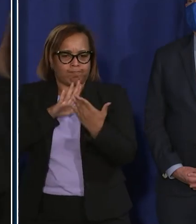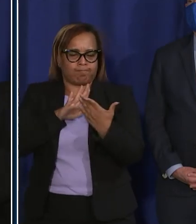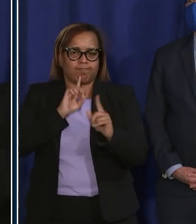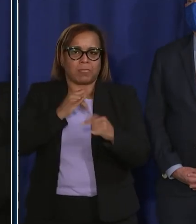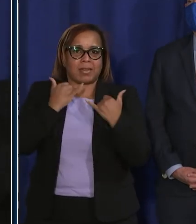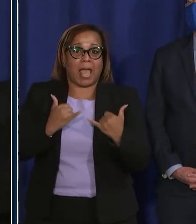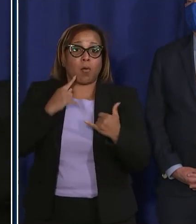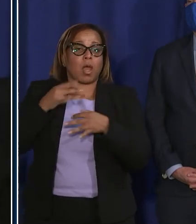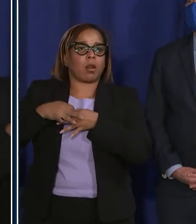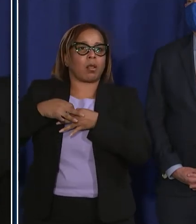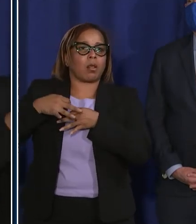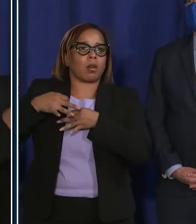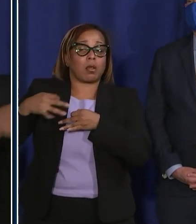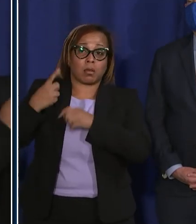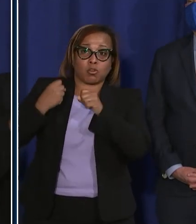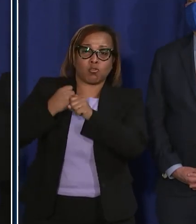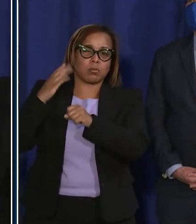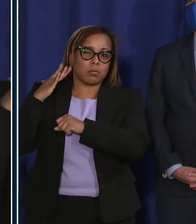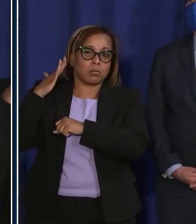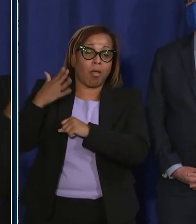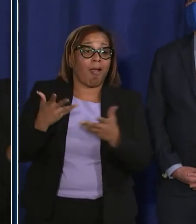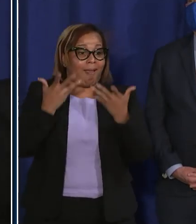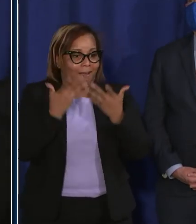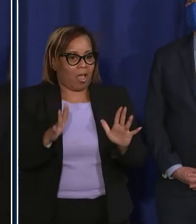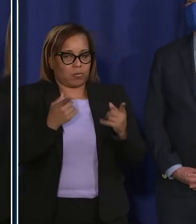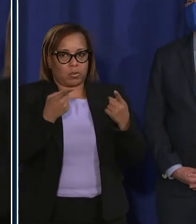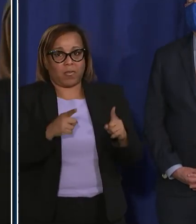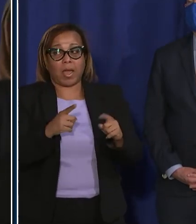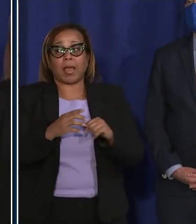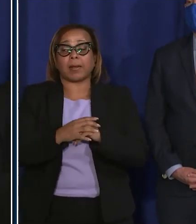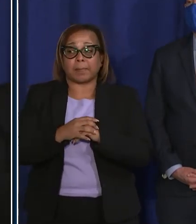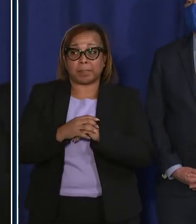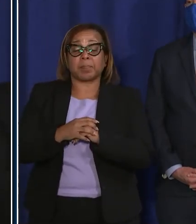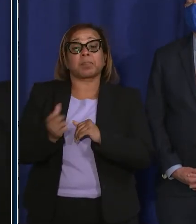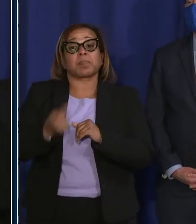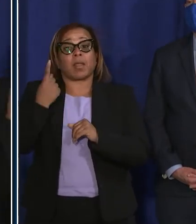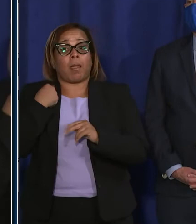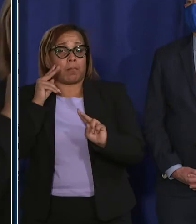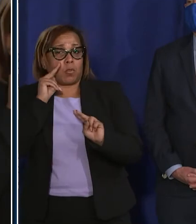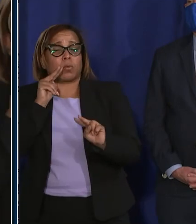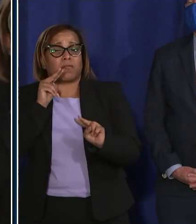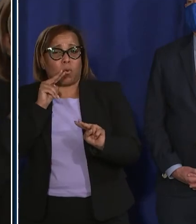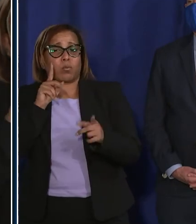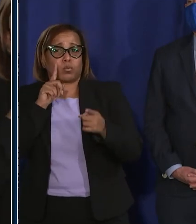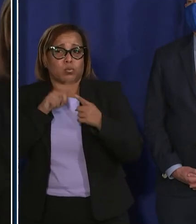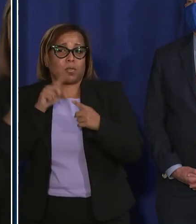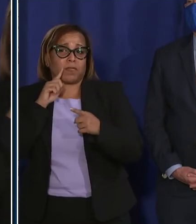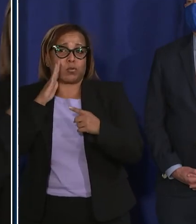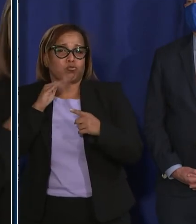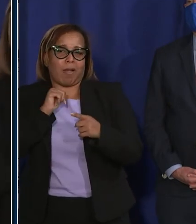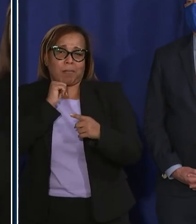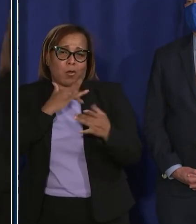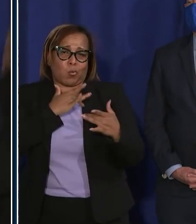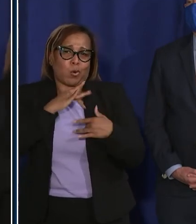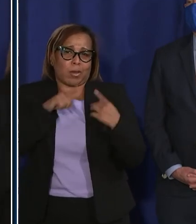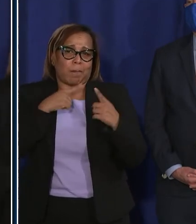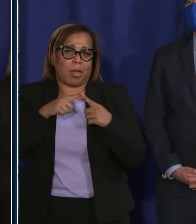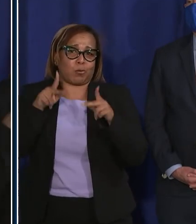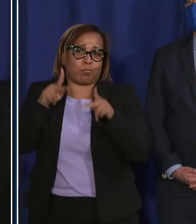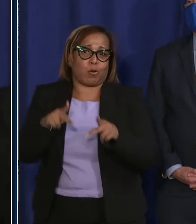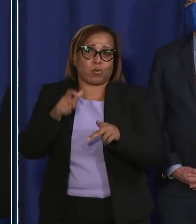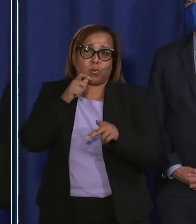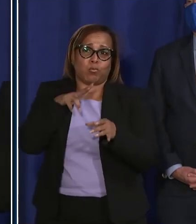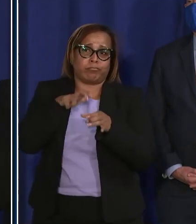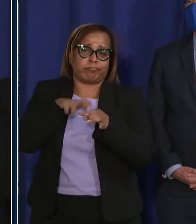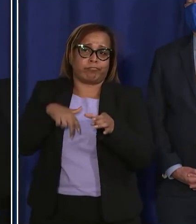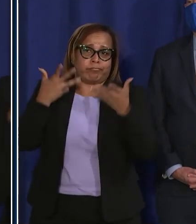and not years and years and years after the fact. So I'm looking forward to the future. I'm not going to worry about somebody out the